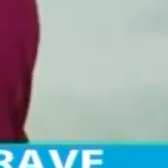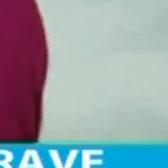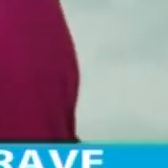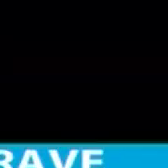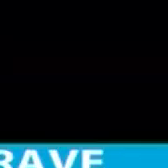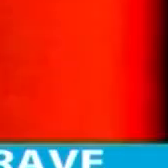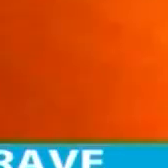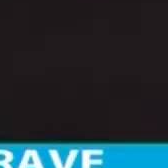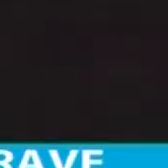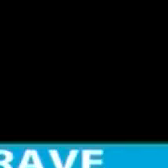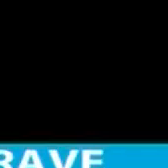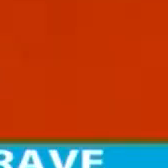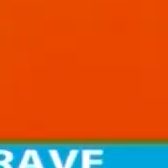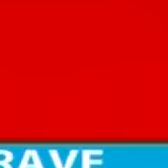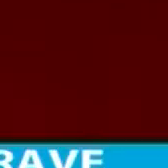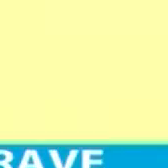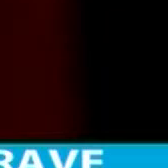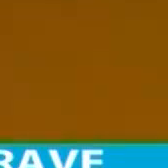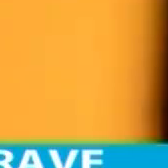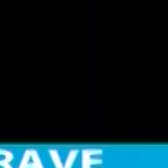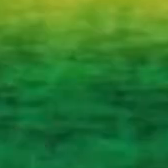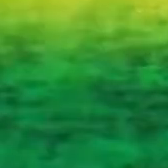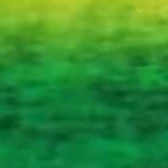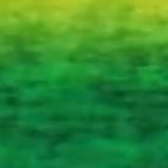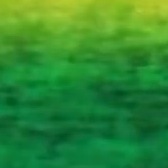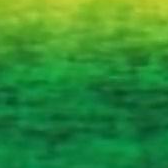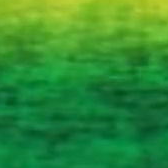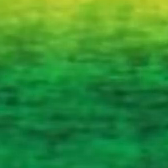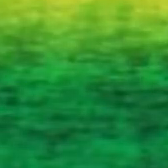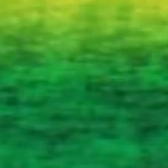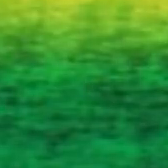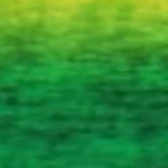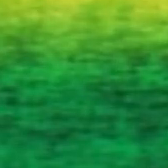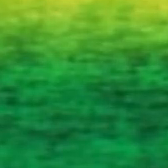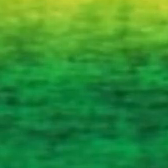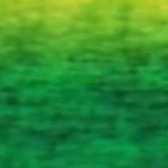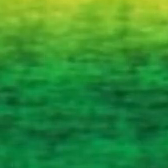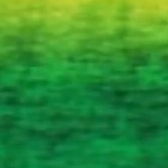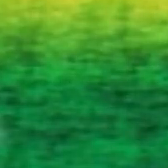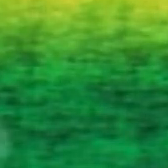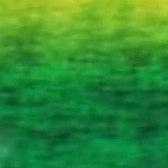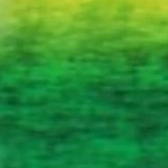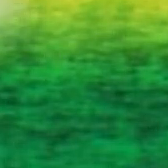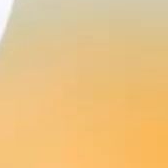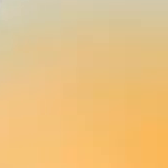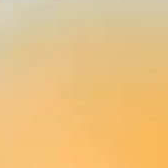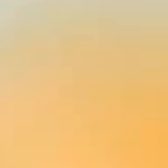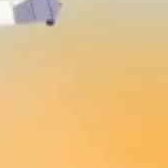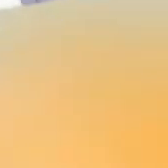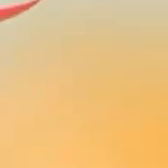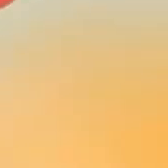I'm a real say I'll never make it. The dreams I'm chasing.